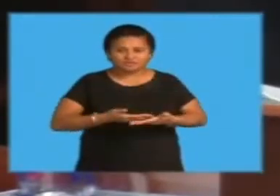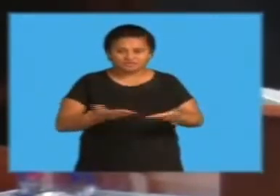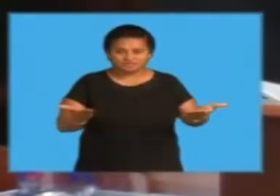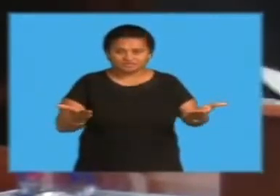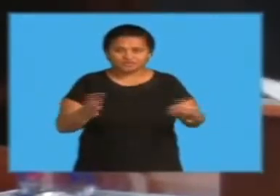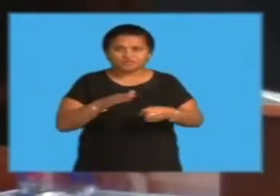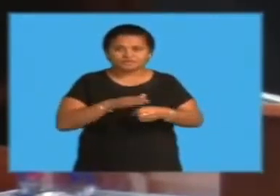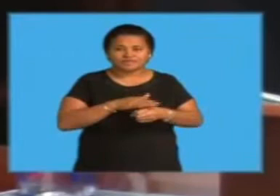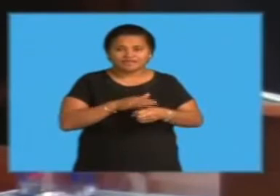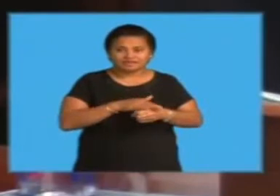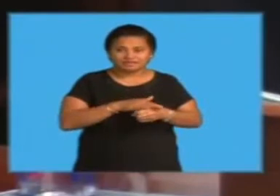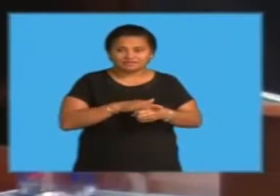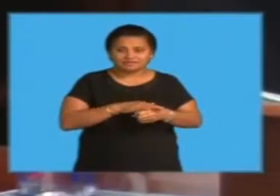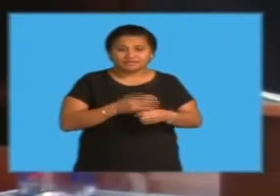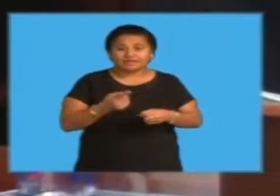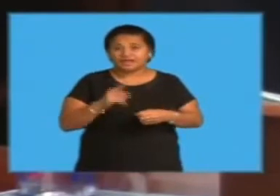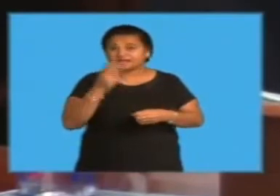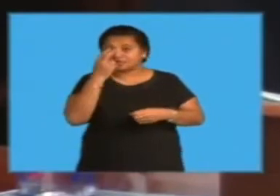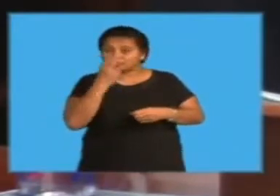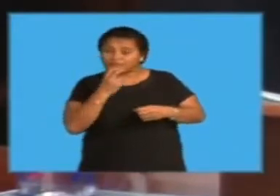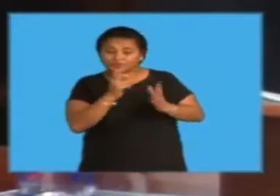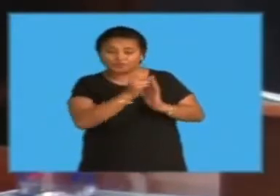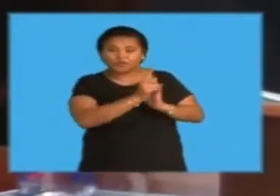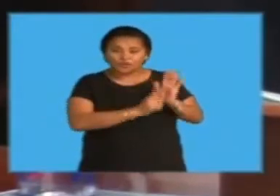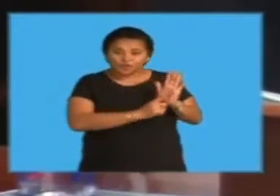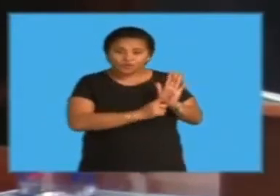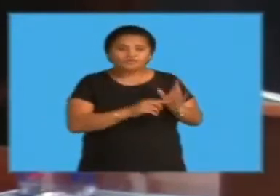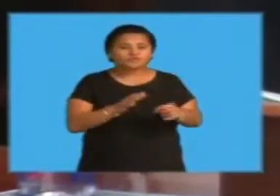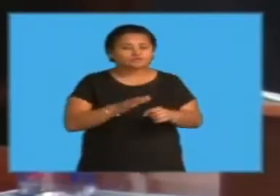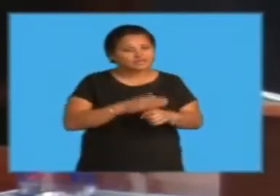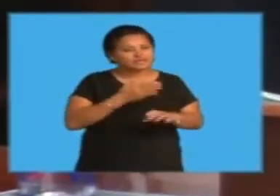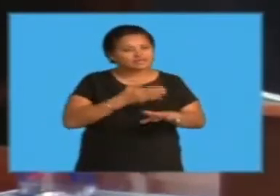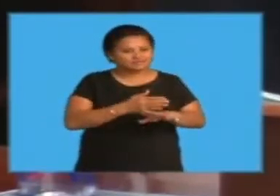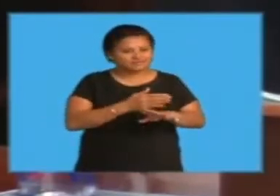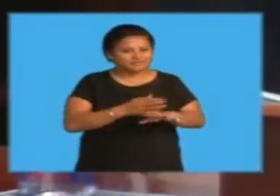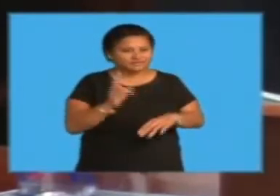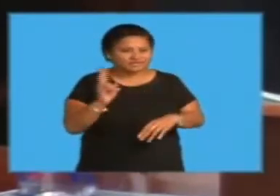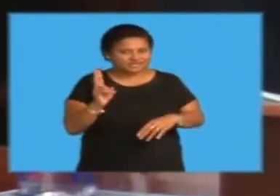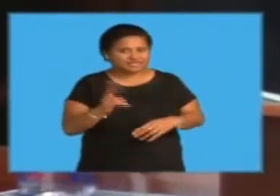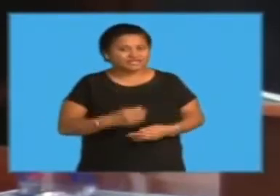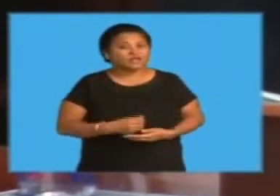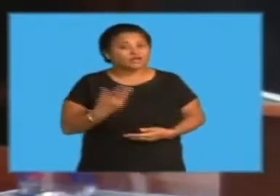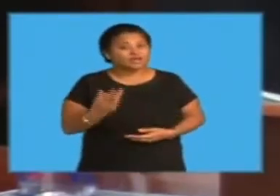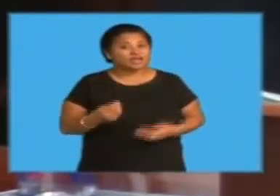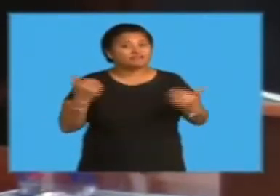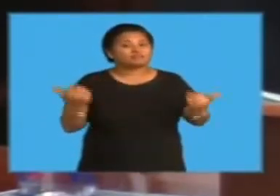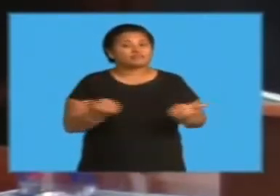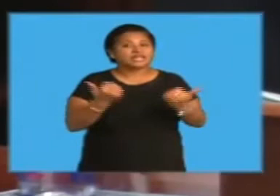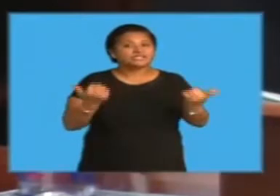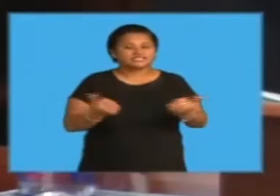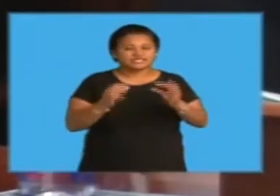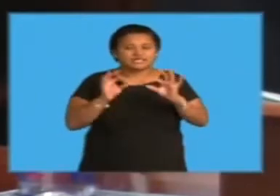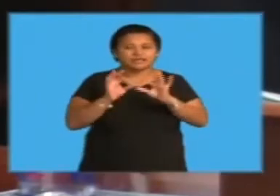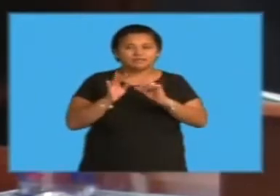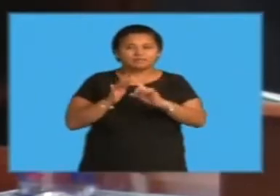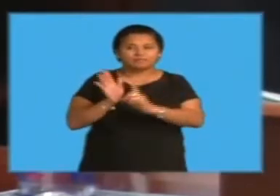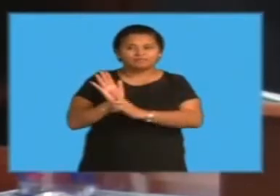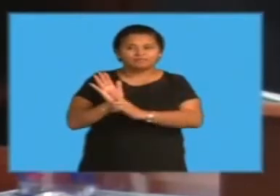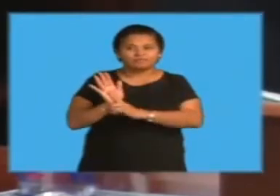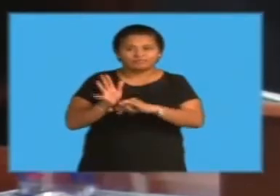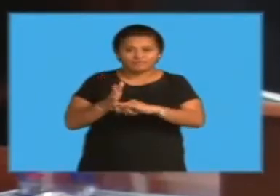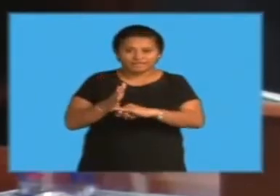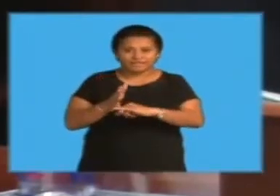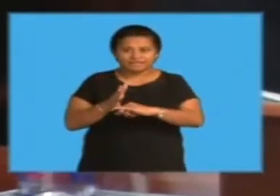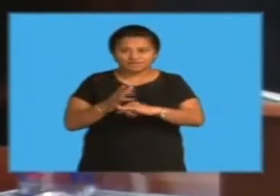Government has an ambitious legislative agenda. It will place a large number of bills before Parliament that will require serious